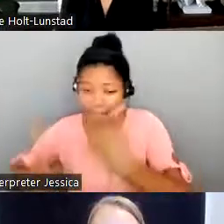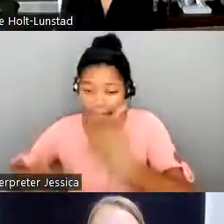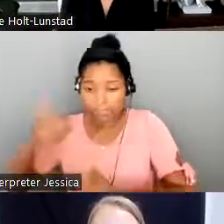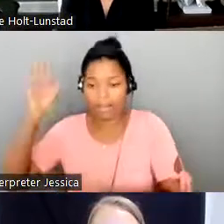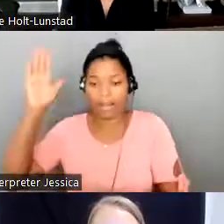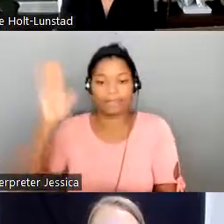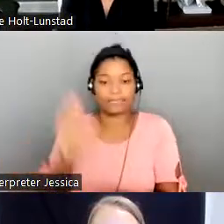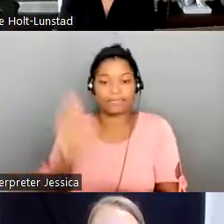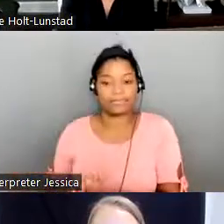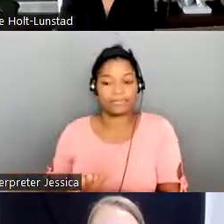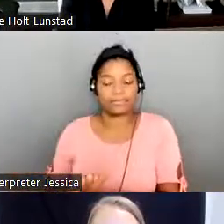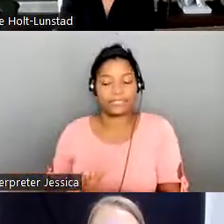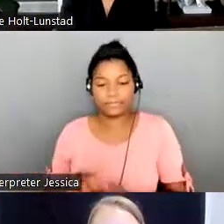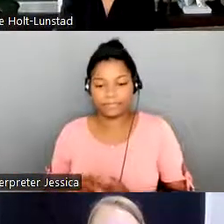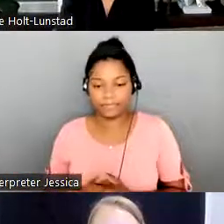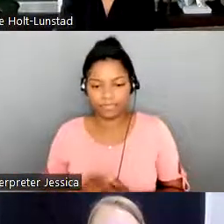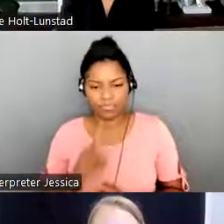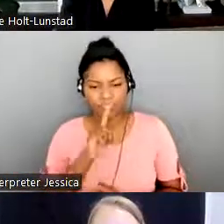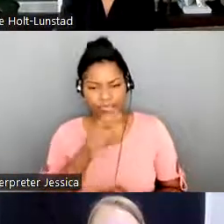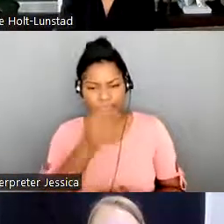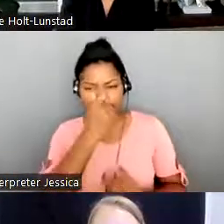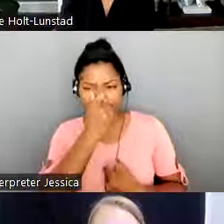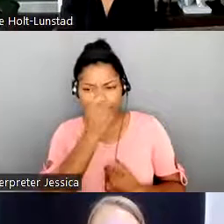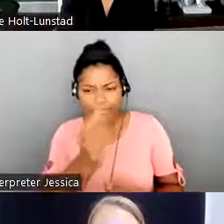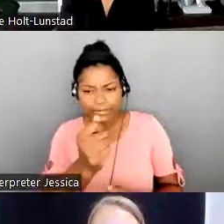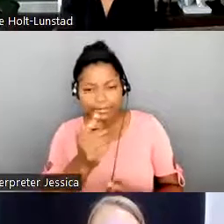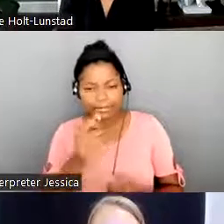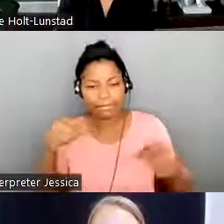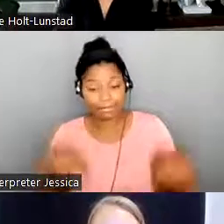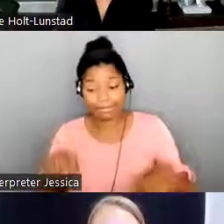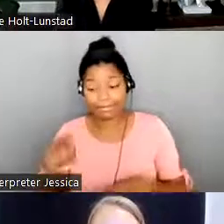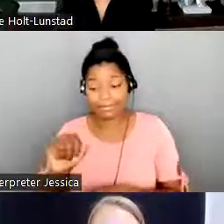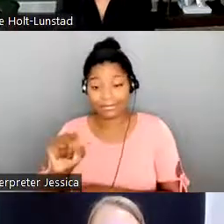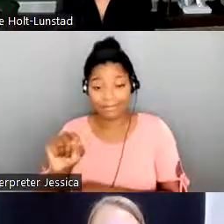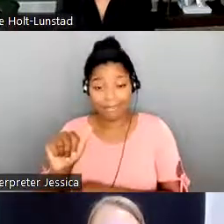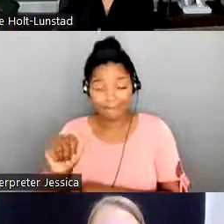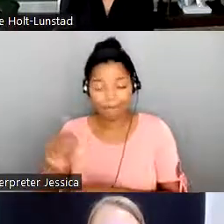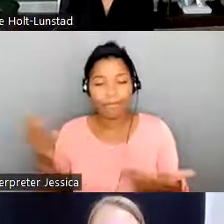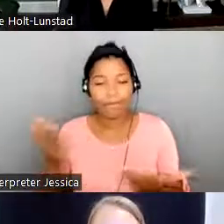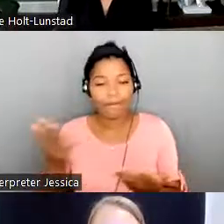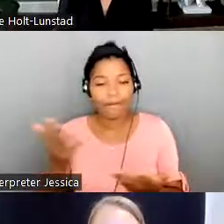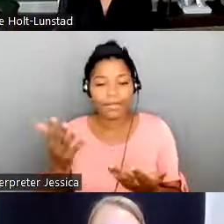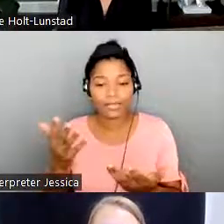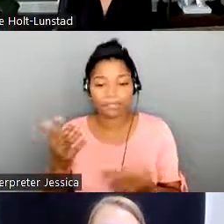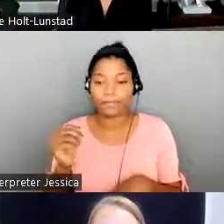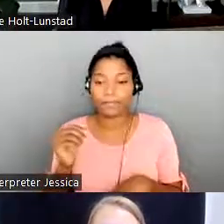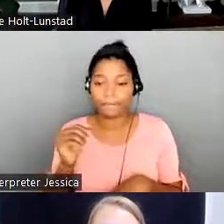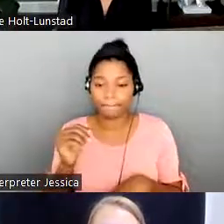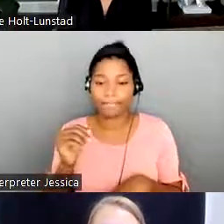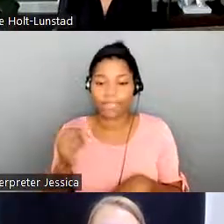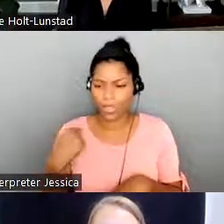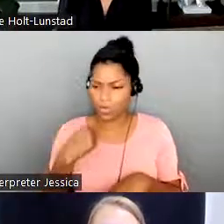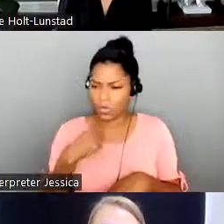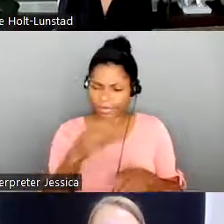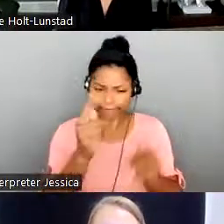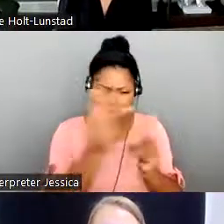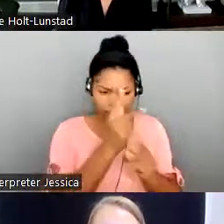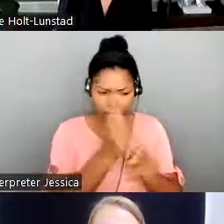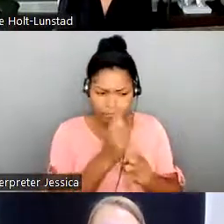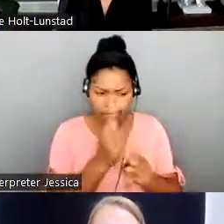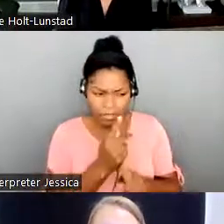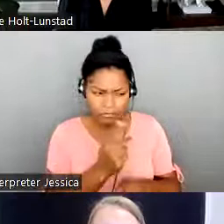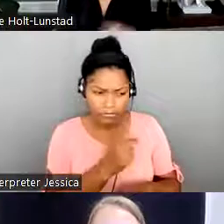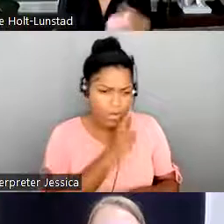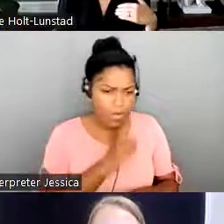find so remarkable about this data is that we only measured loneliness on the person